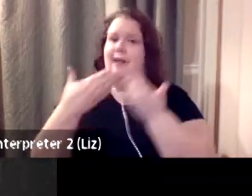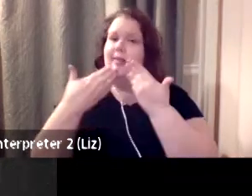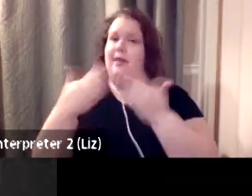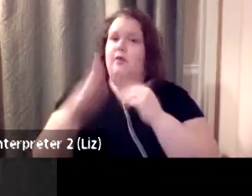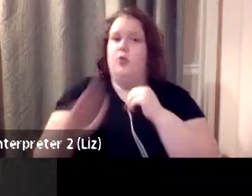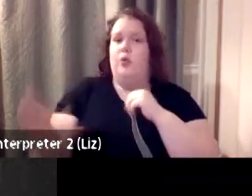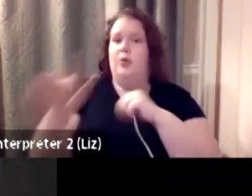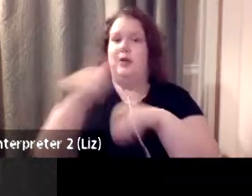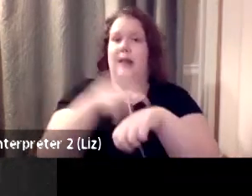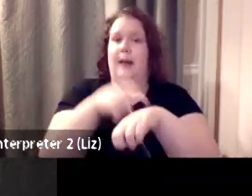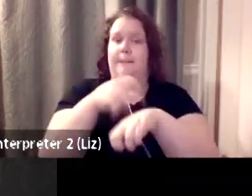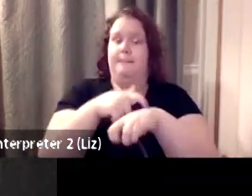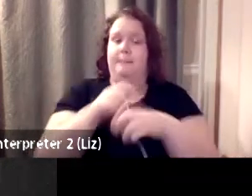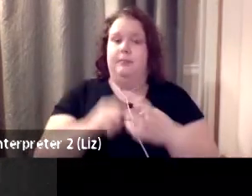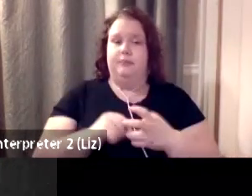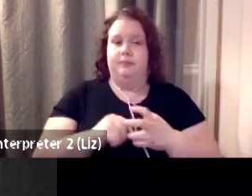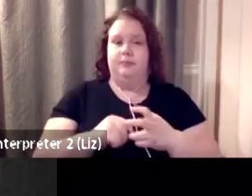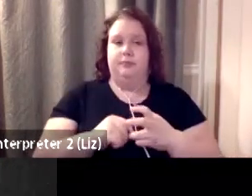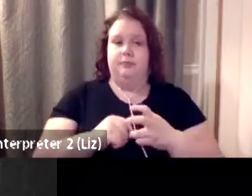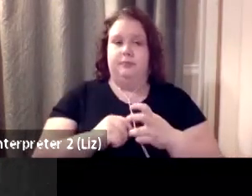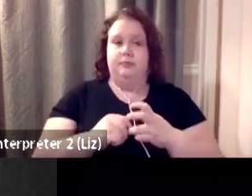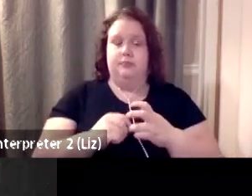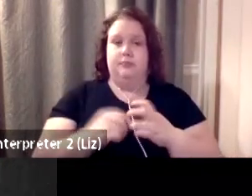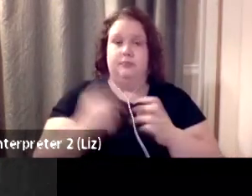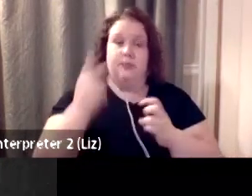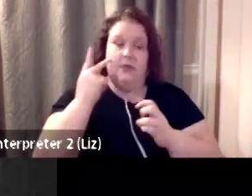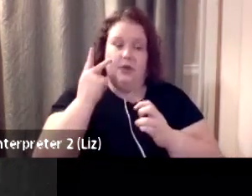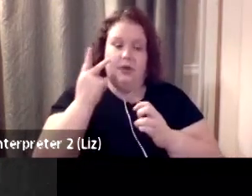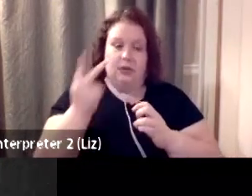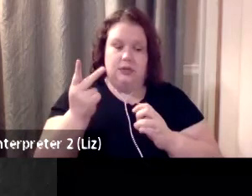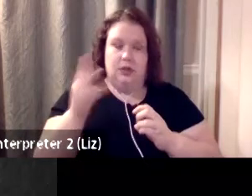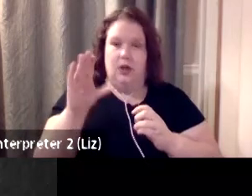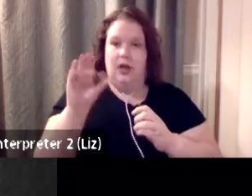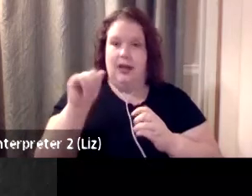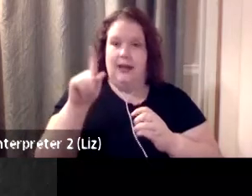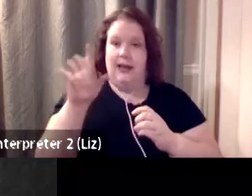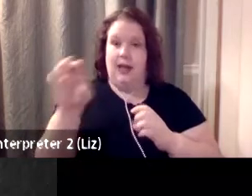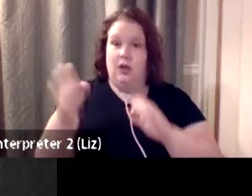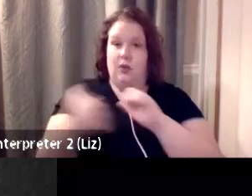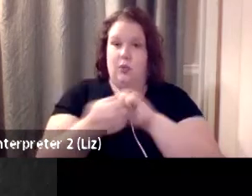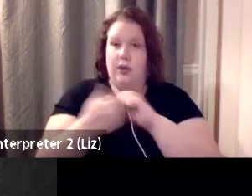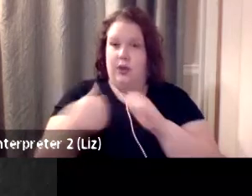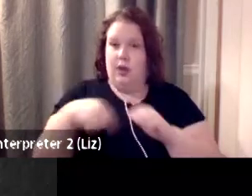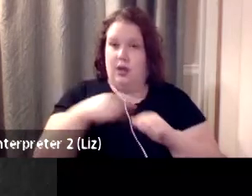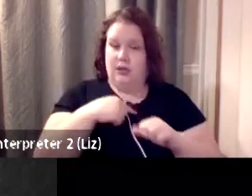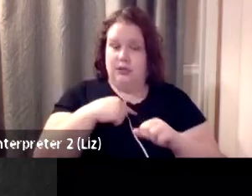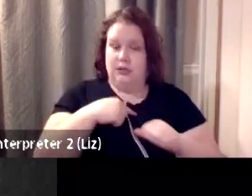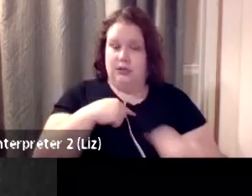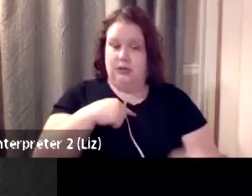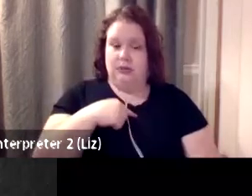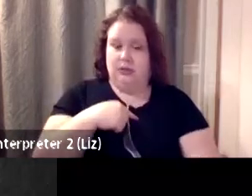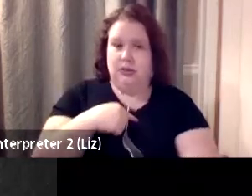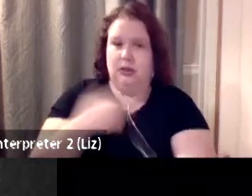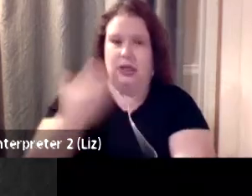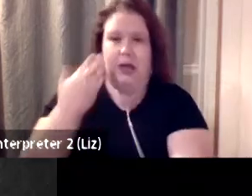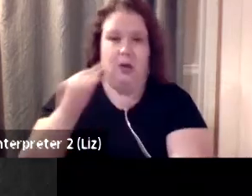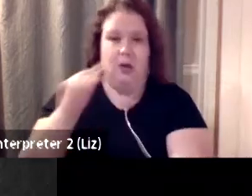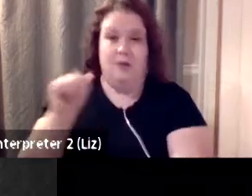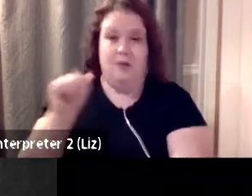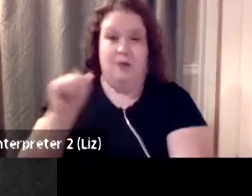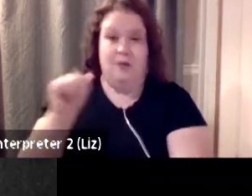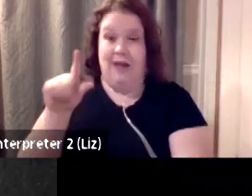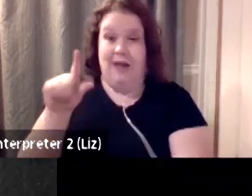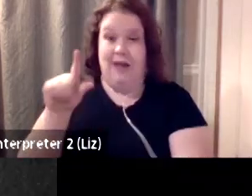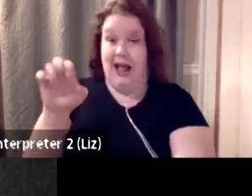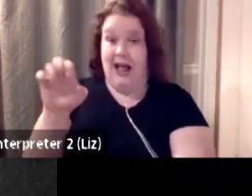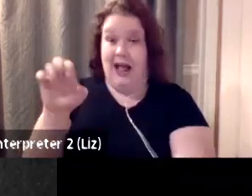I saw President Takelle is with us, so I don't know if she has any last words or Alan would like to jump in. Well,